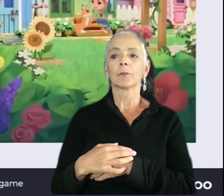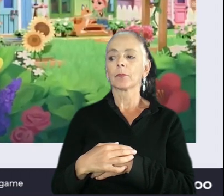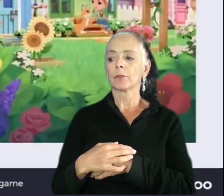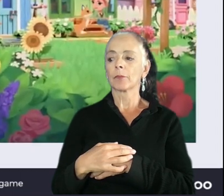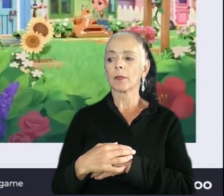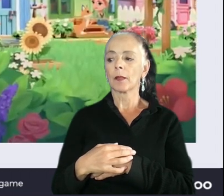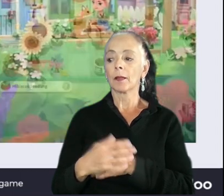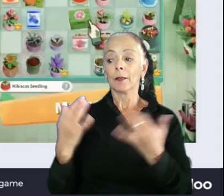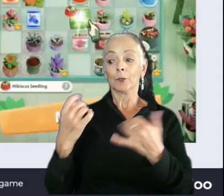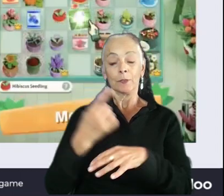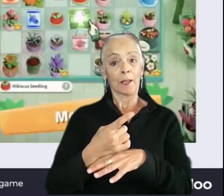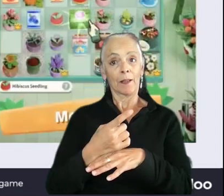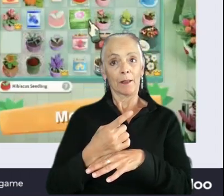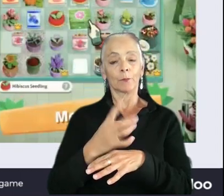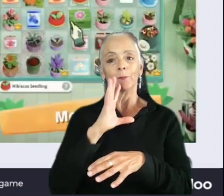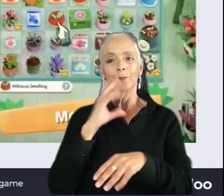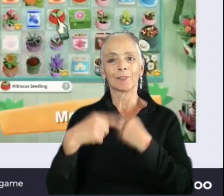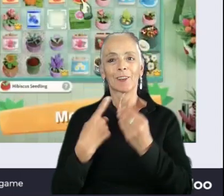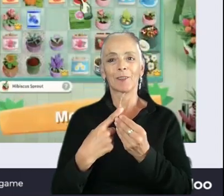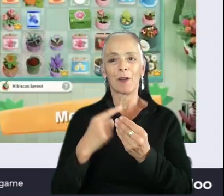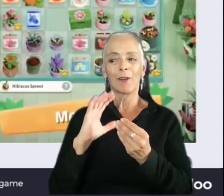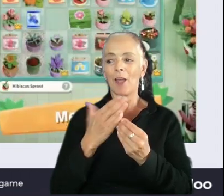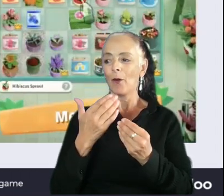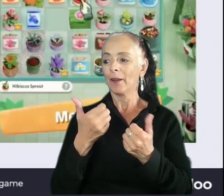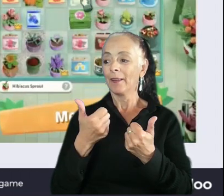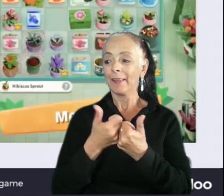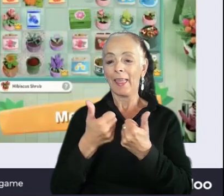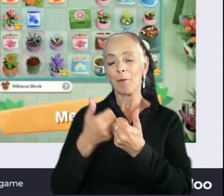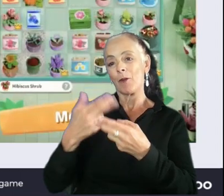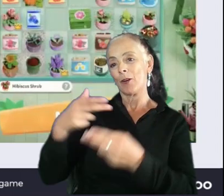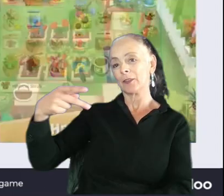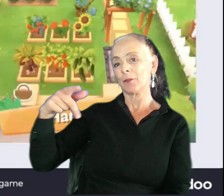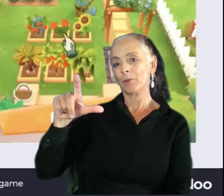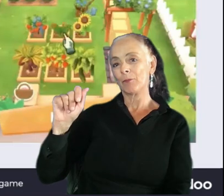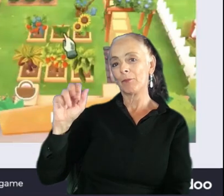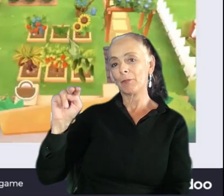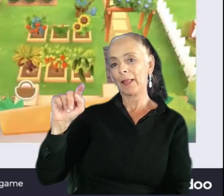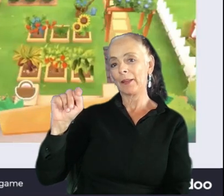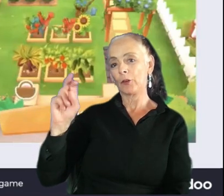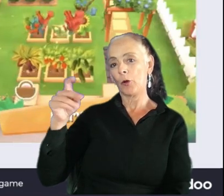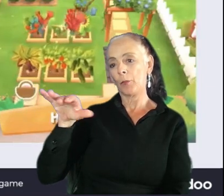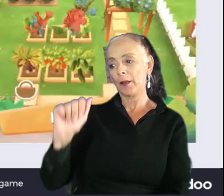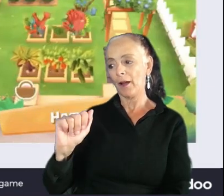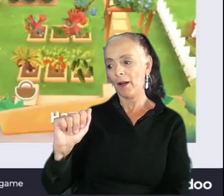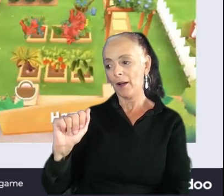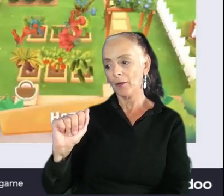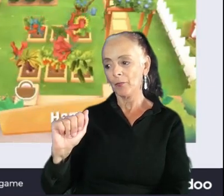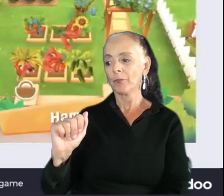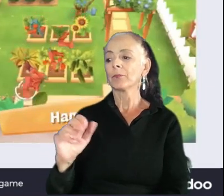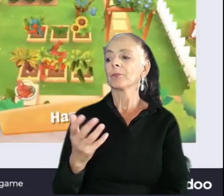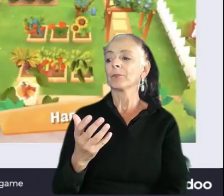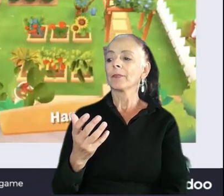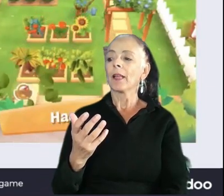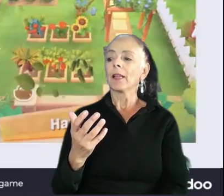And so today I am here to talk to you about our game Plantopia. It's a free-to-play casual mobile game, and this is what